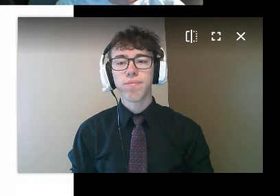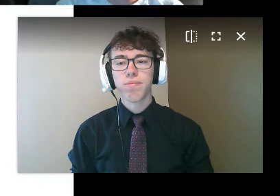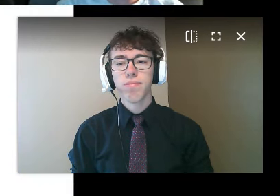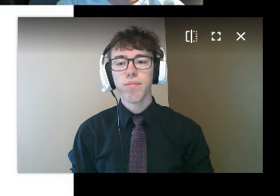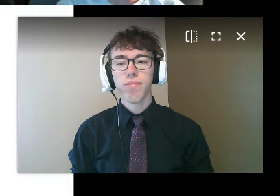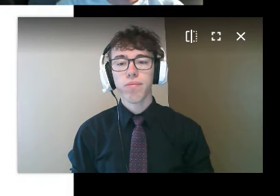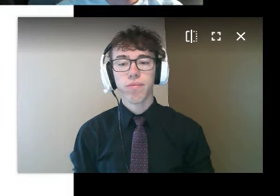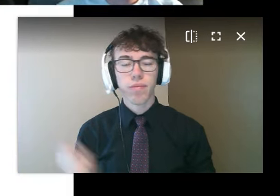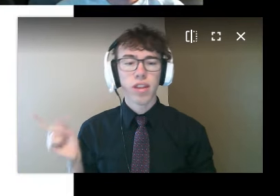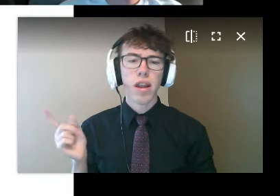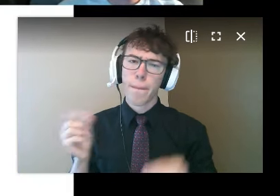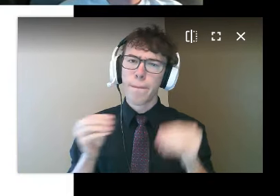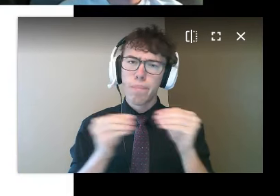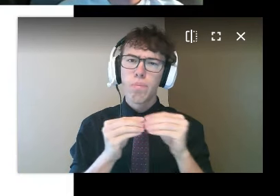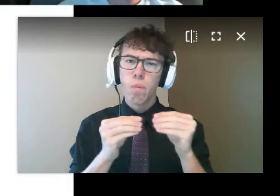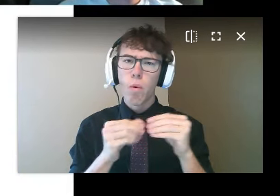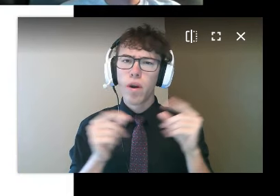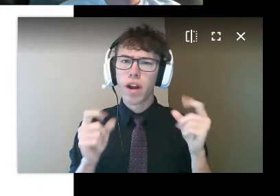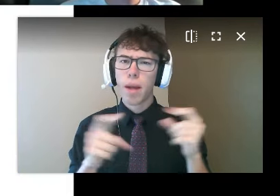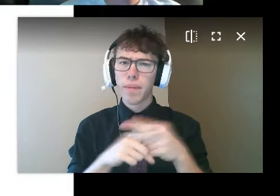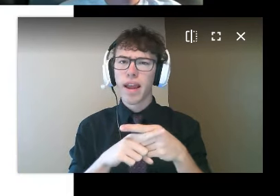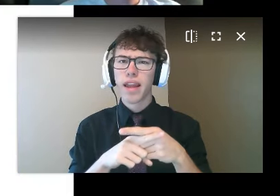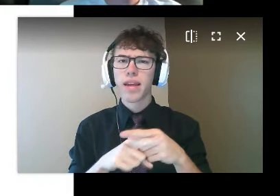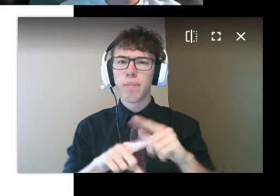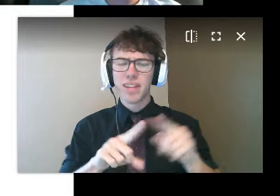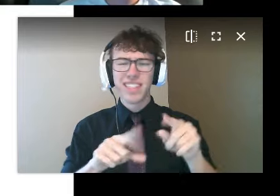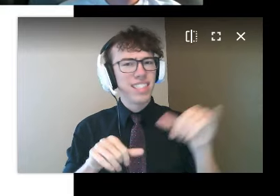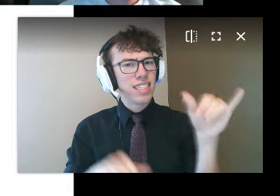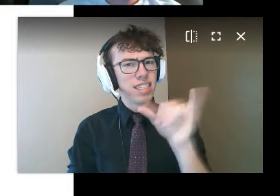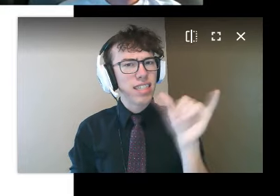This one is a little more complicated, but it works the same exact way.